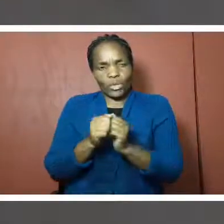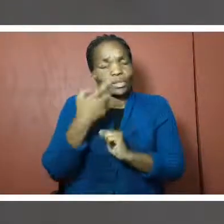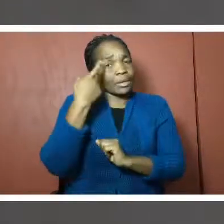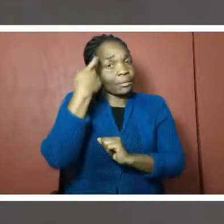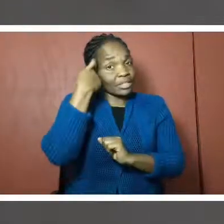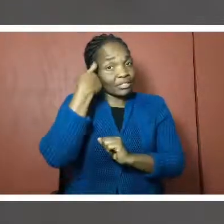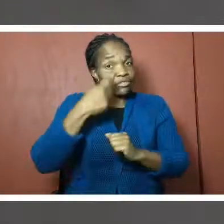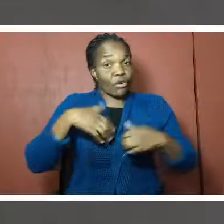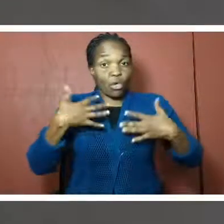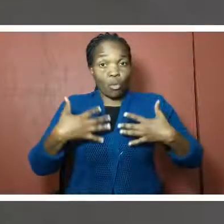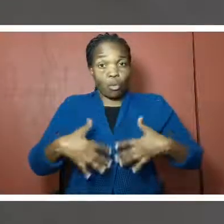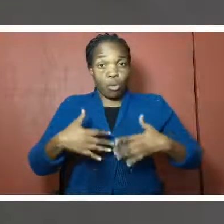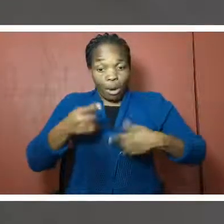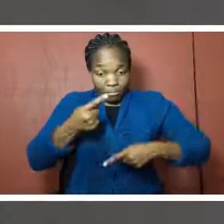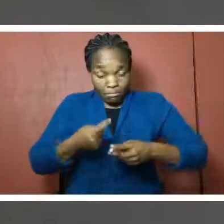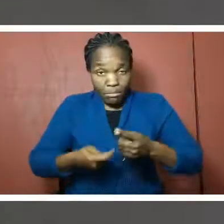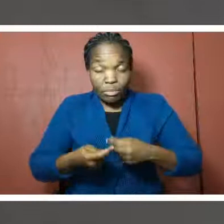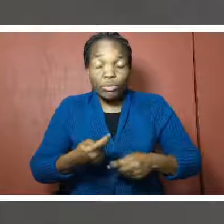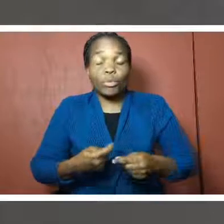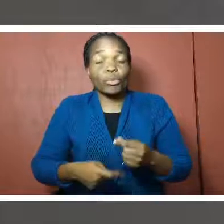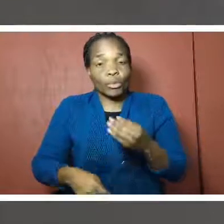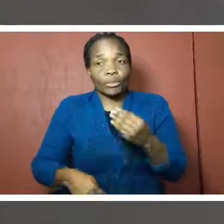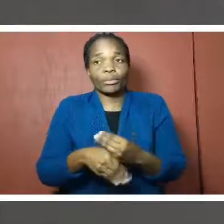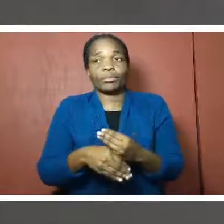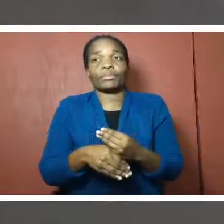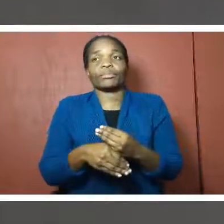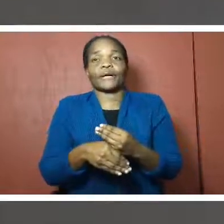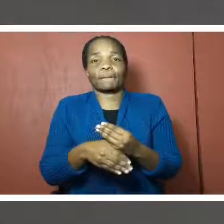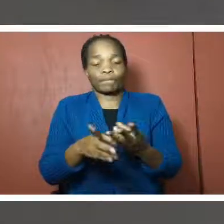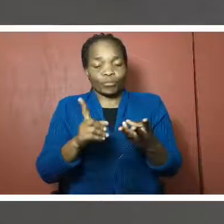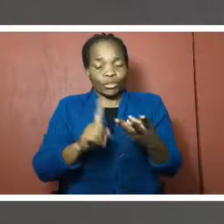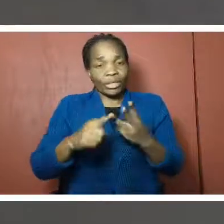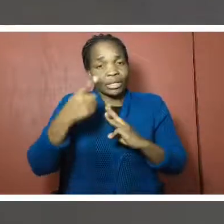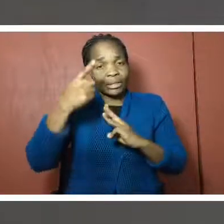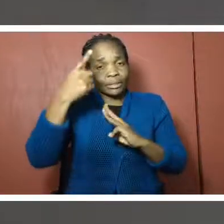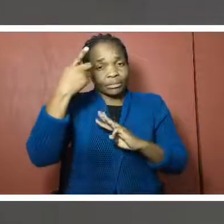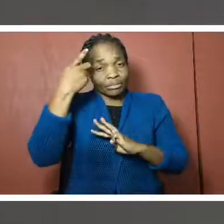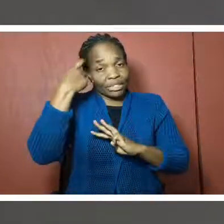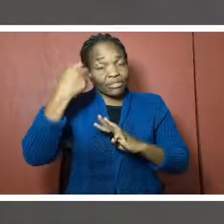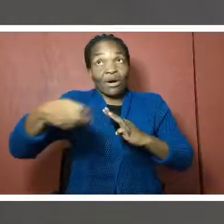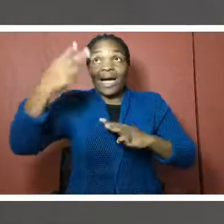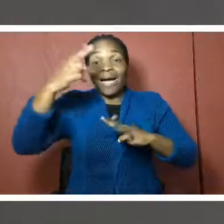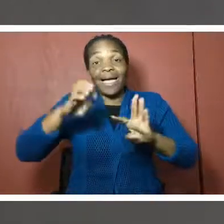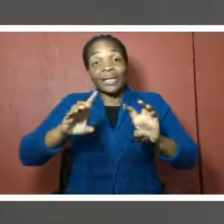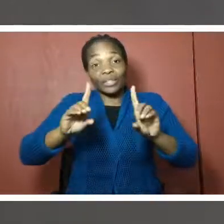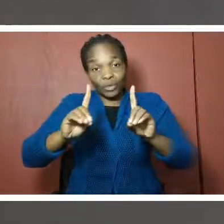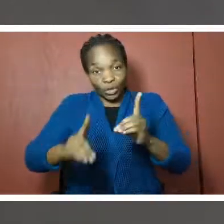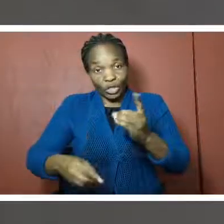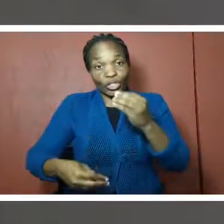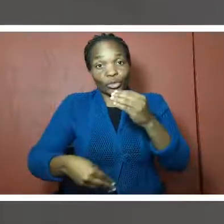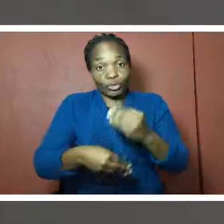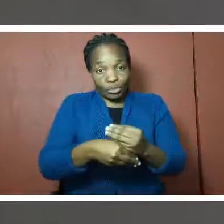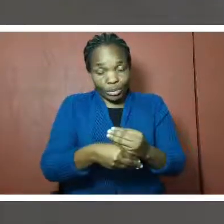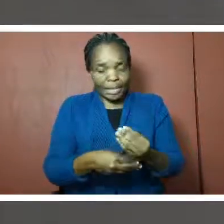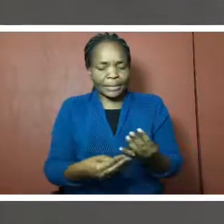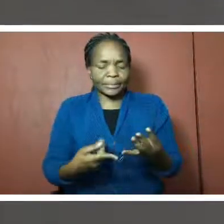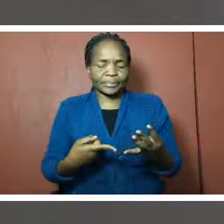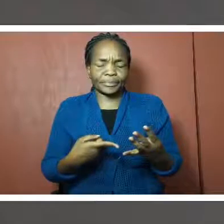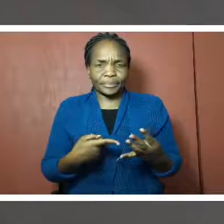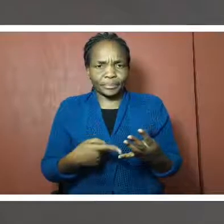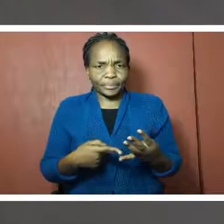of Industrialization and Trade, Ministry of Higher Education, Innovation and